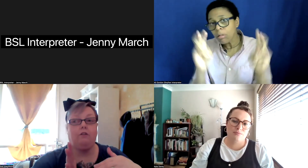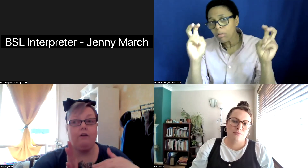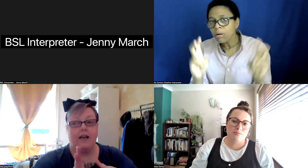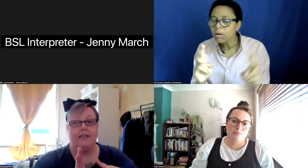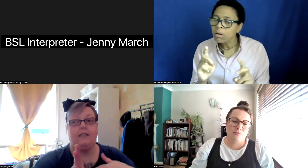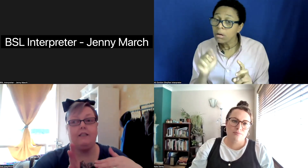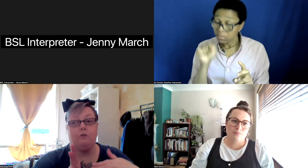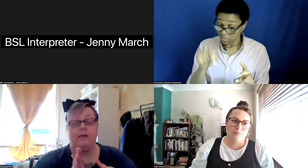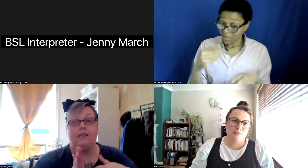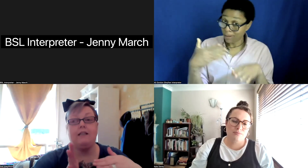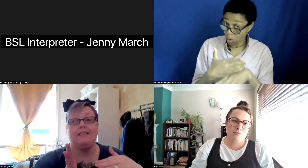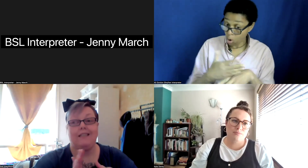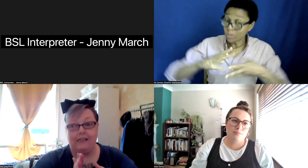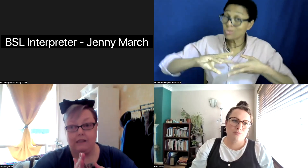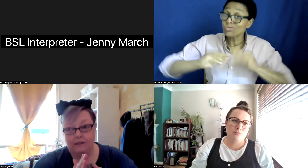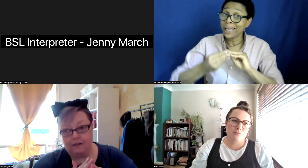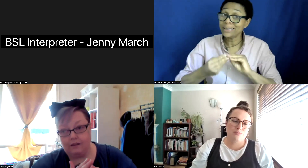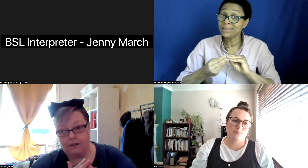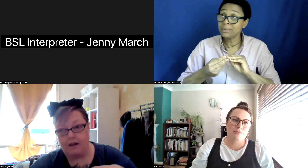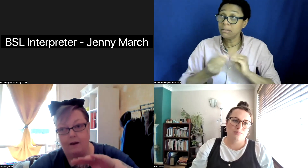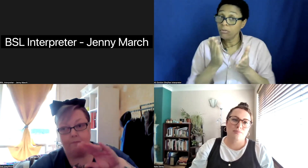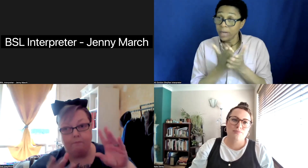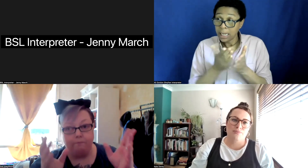ever created to be seen?